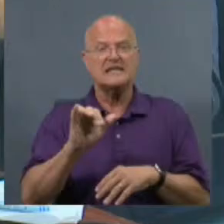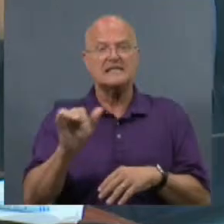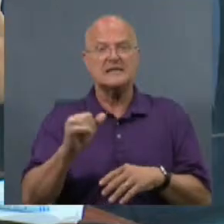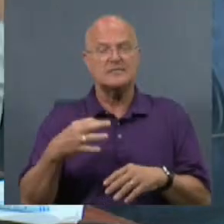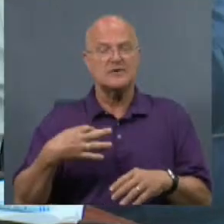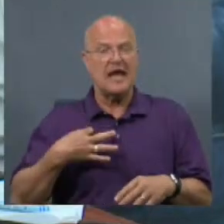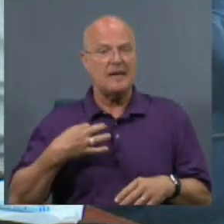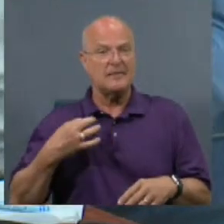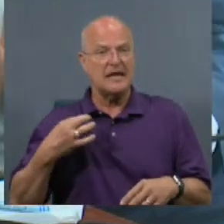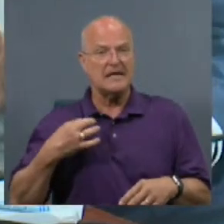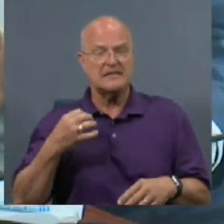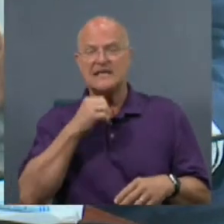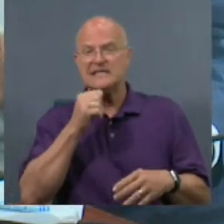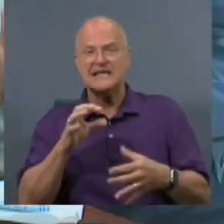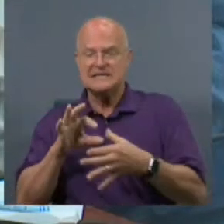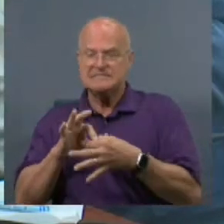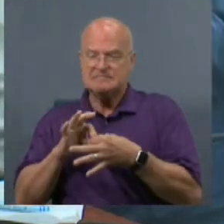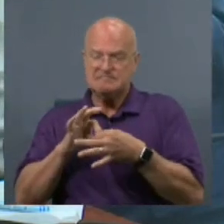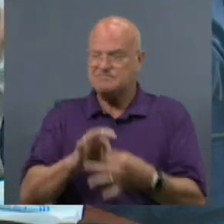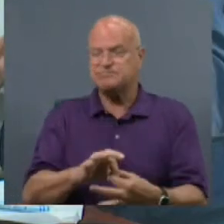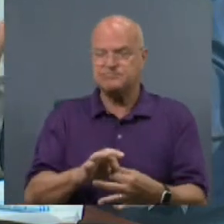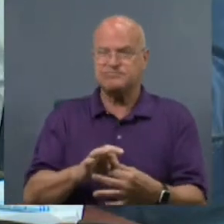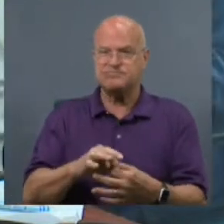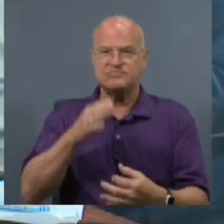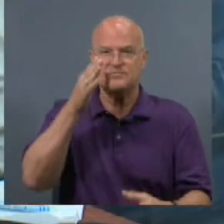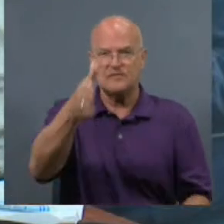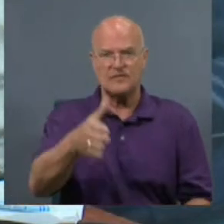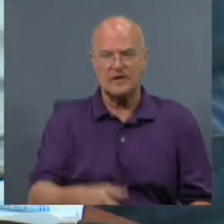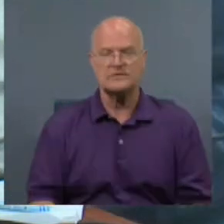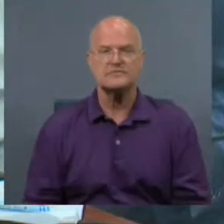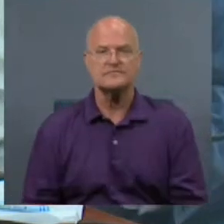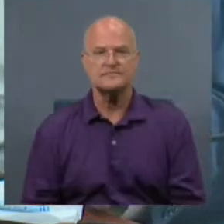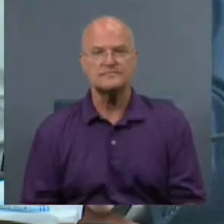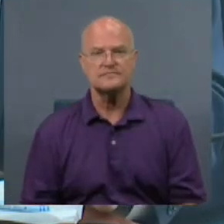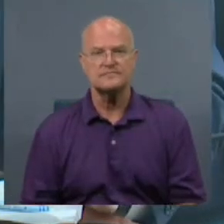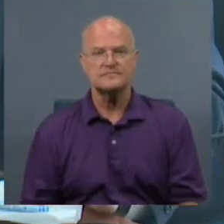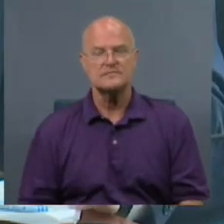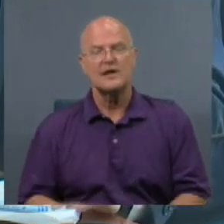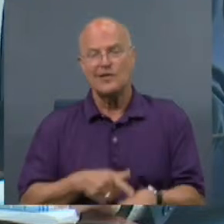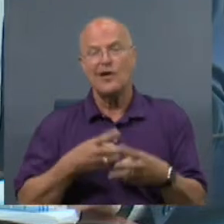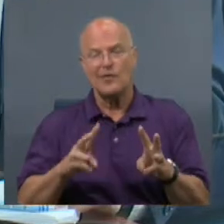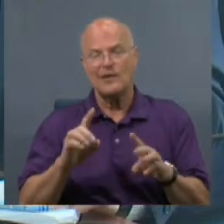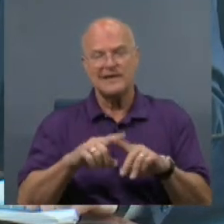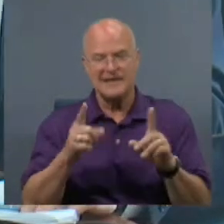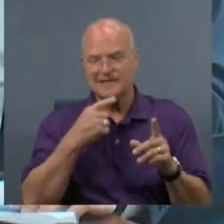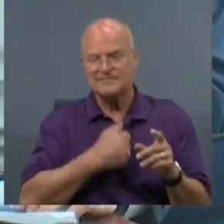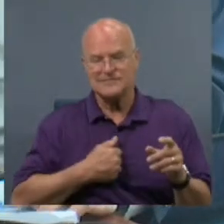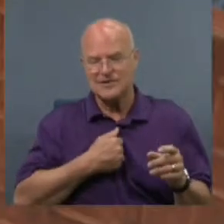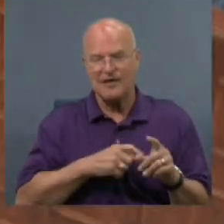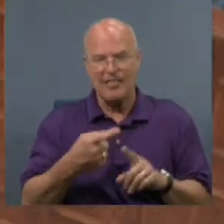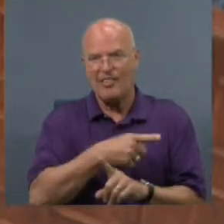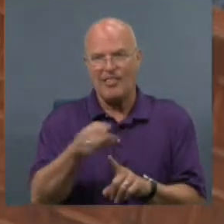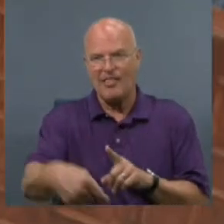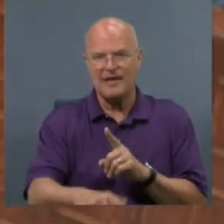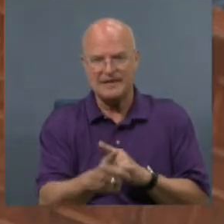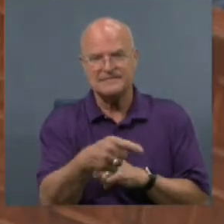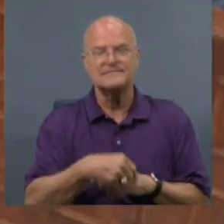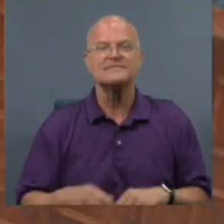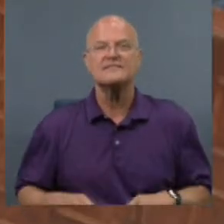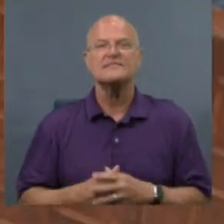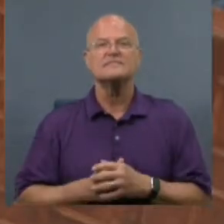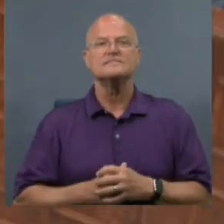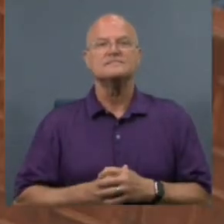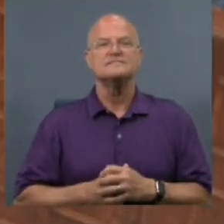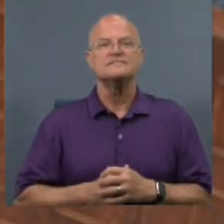application doesn't necessarily bind you down the road. That was a long way to get there, but sorry. It's the curse of